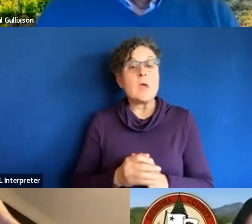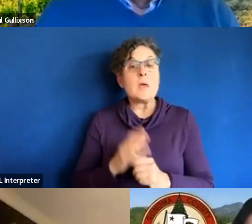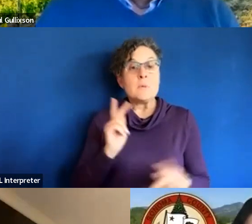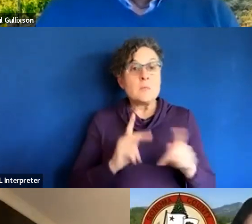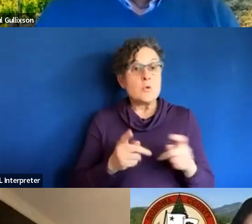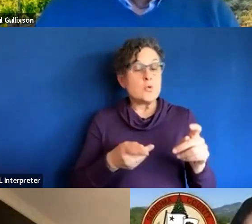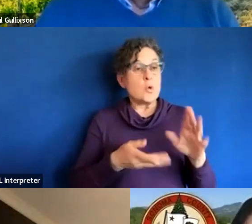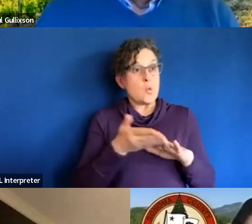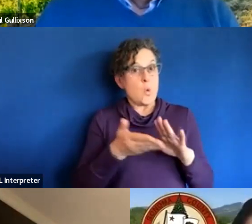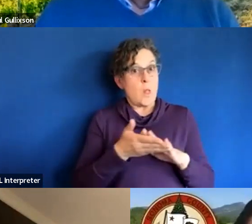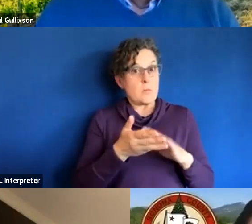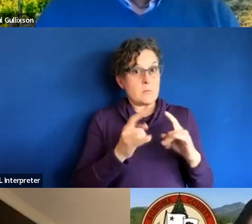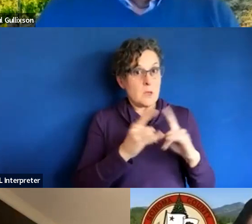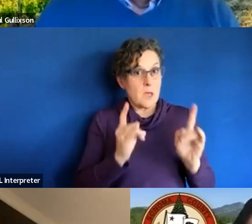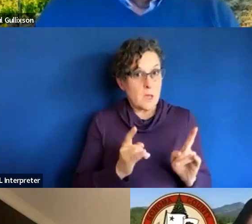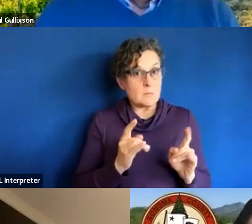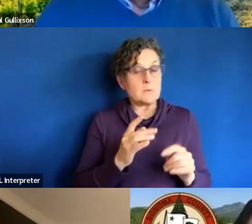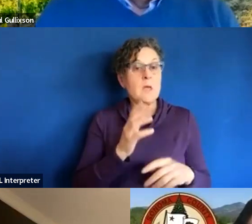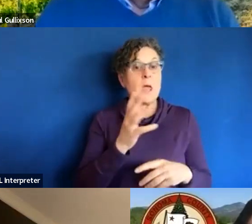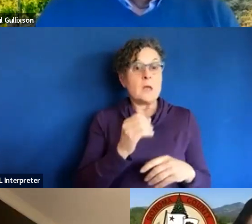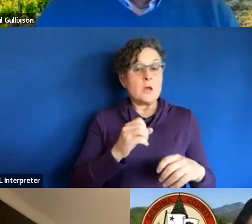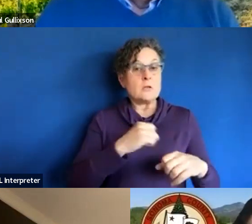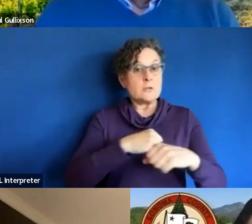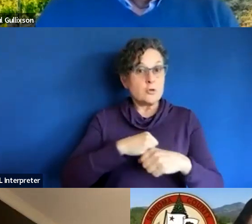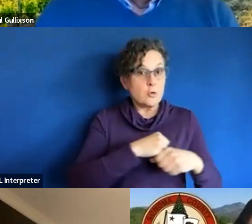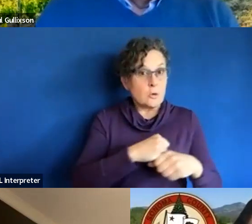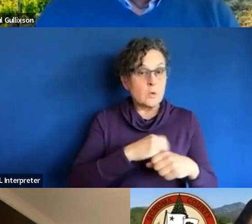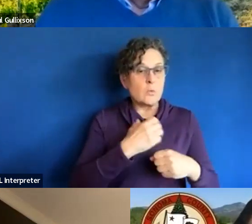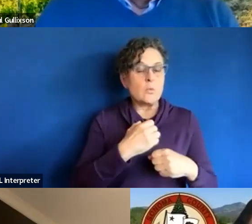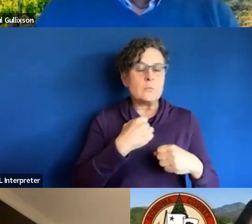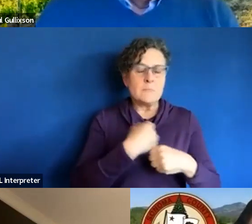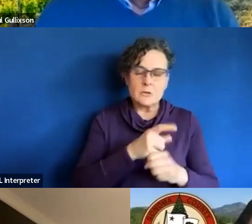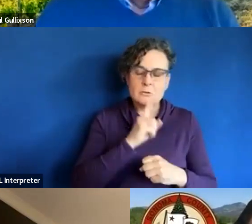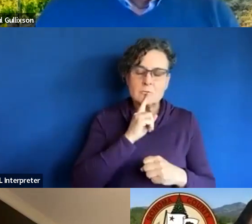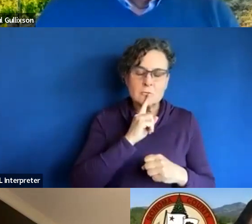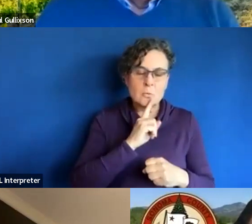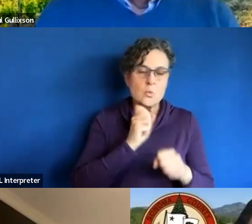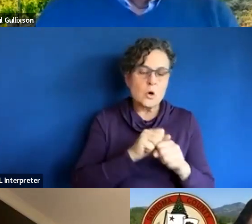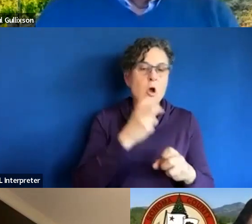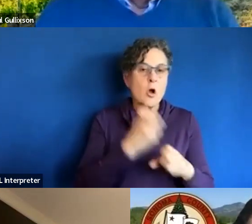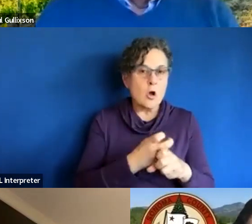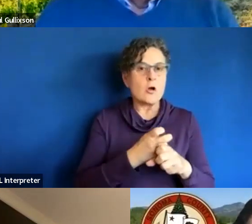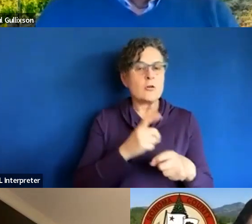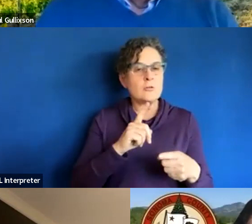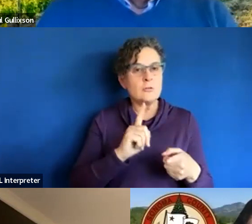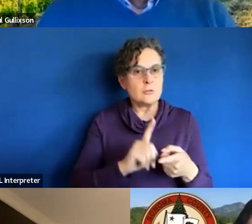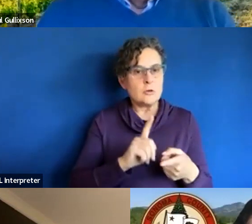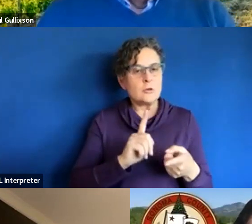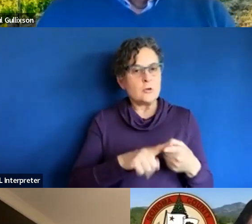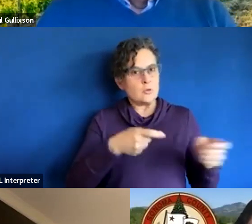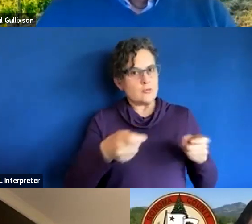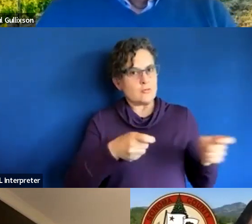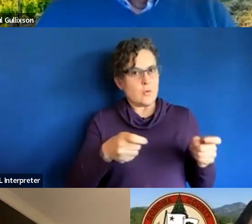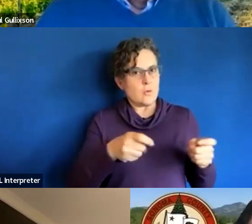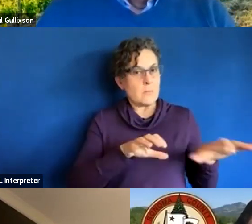the security of this facility. But if someone is conducting illegal behavior in your neighborhood,